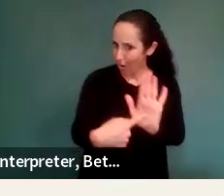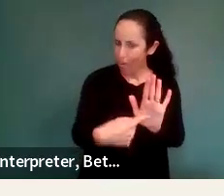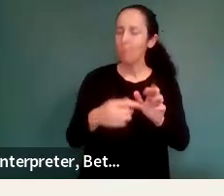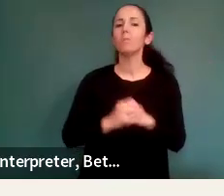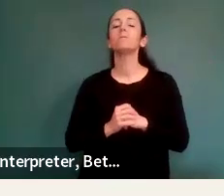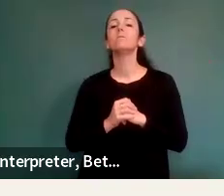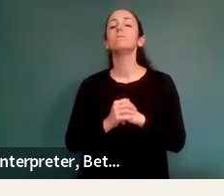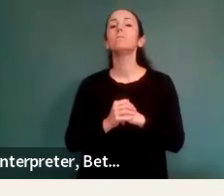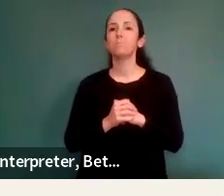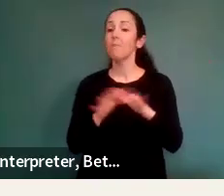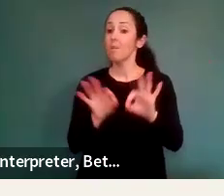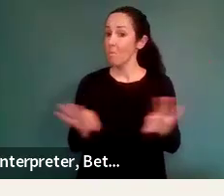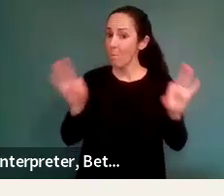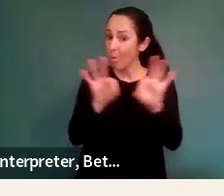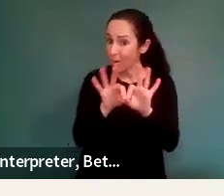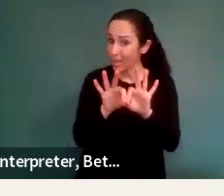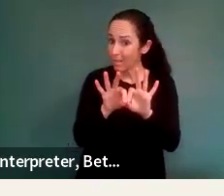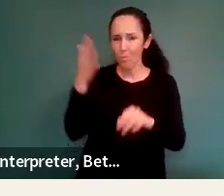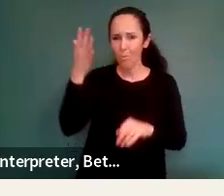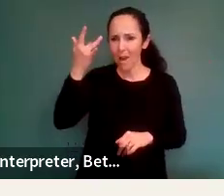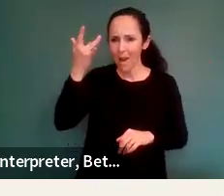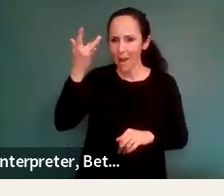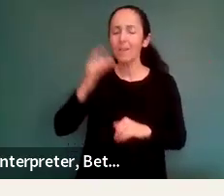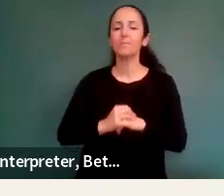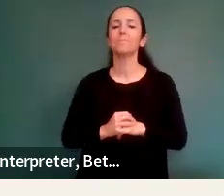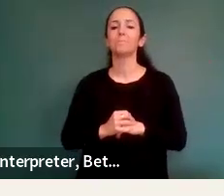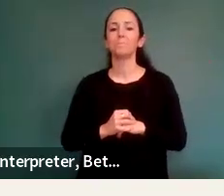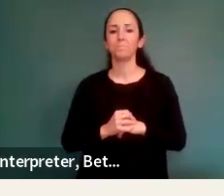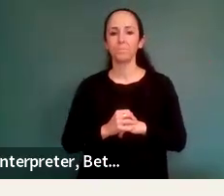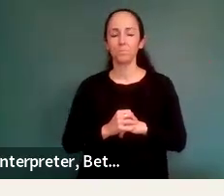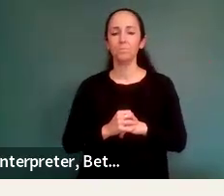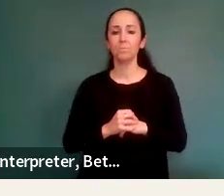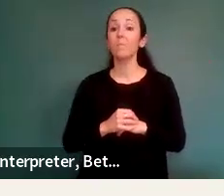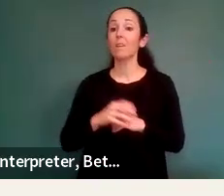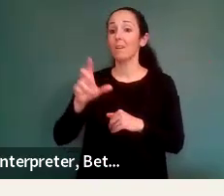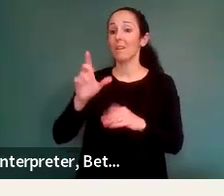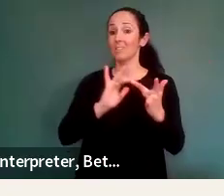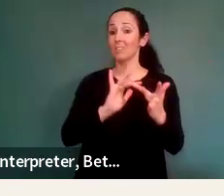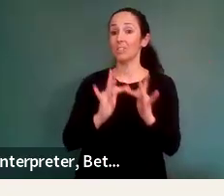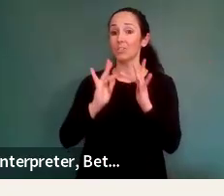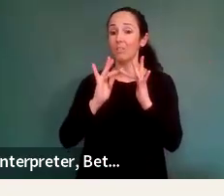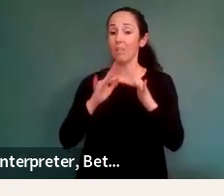importance of assistive technology, a brief overview of digital accessibility,